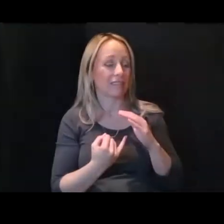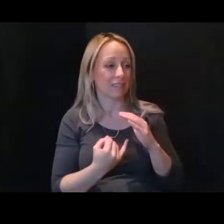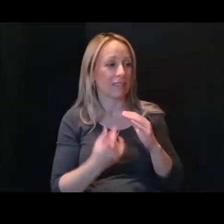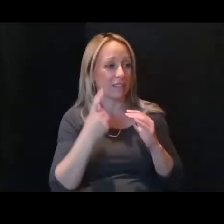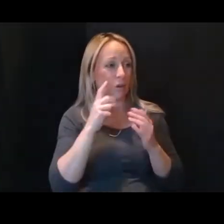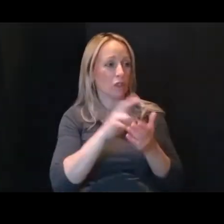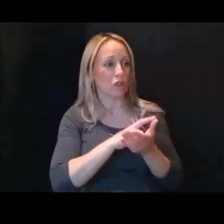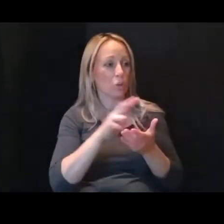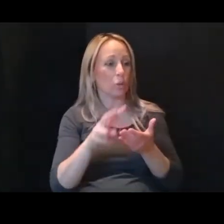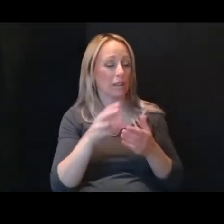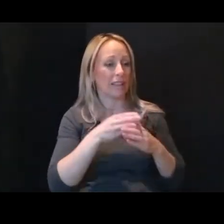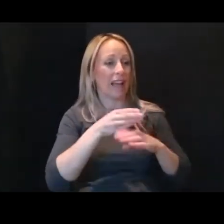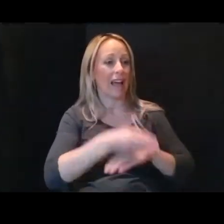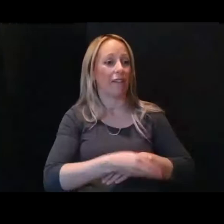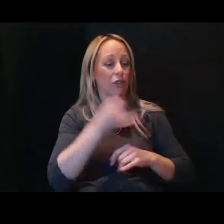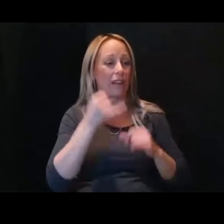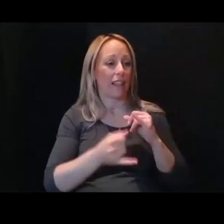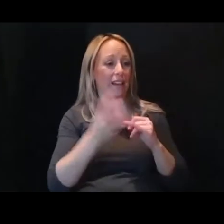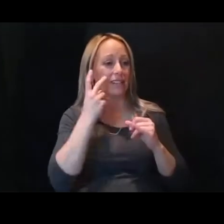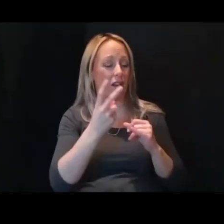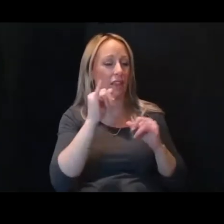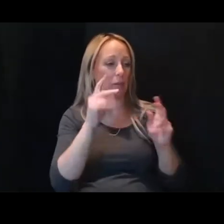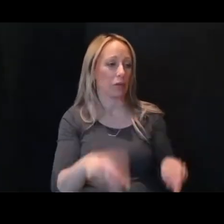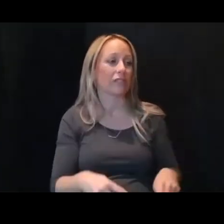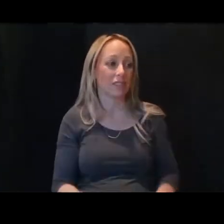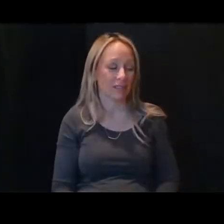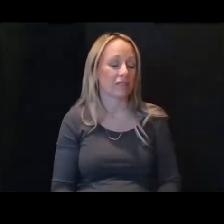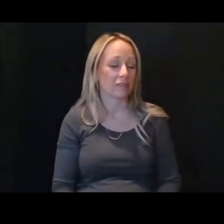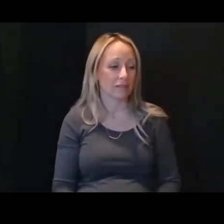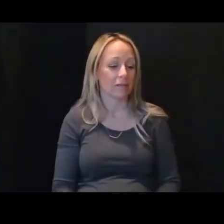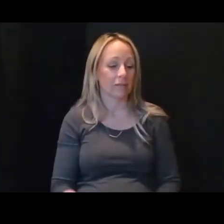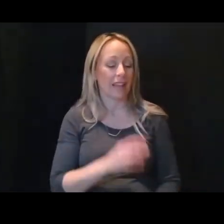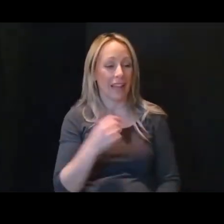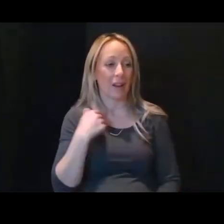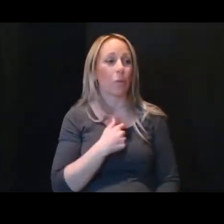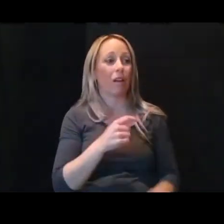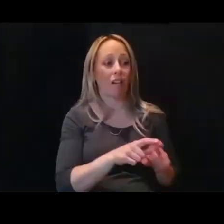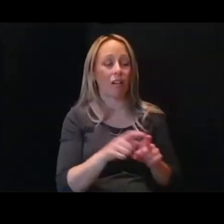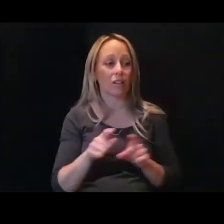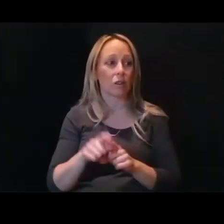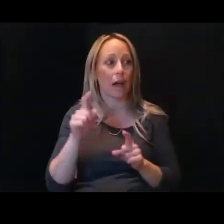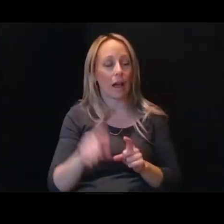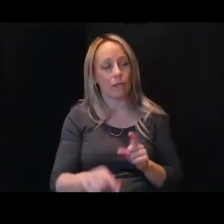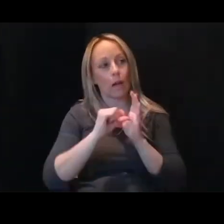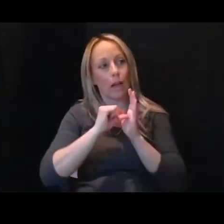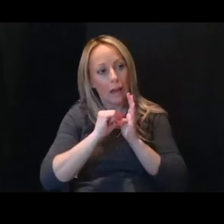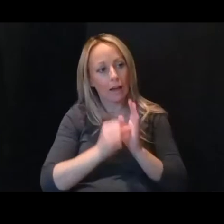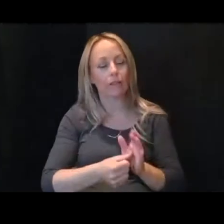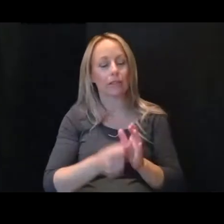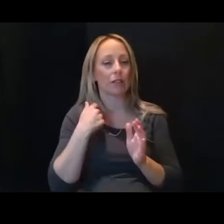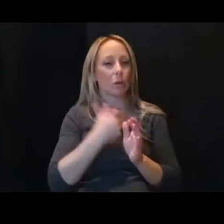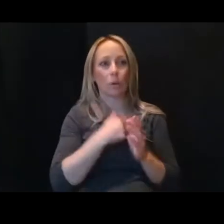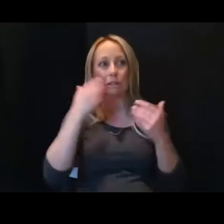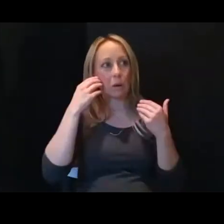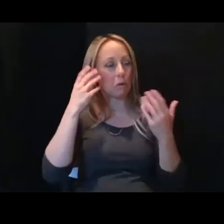2 weeks after they last saw the person. And we also have to reiterate that we do not know how